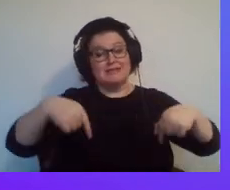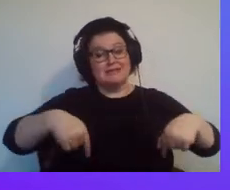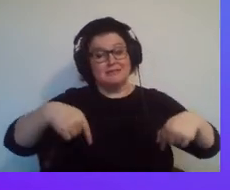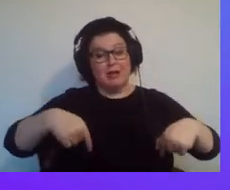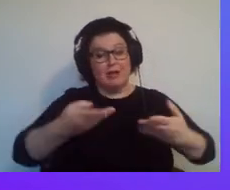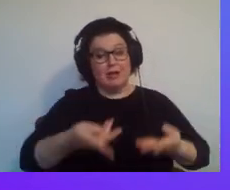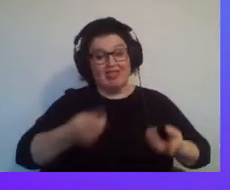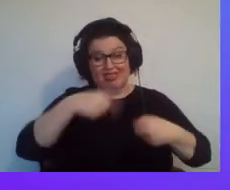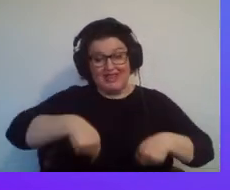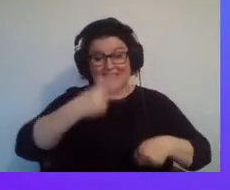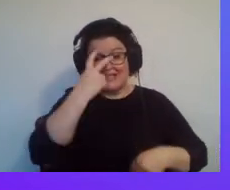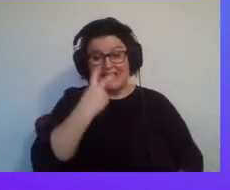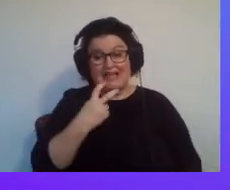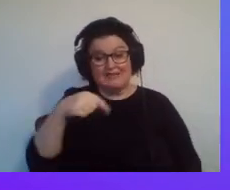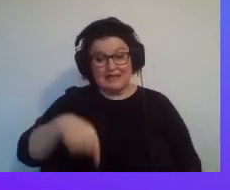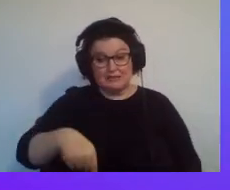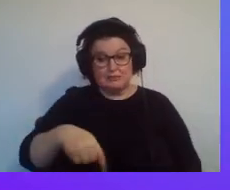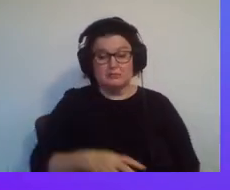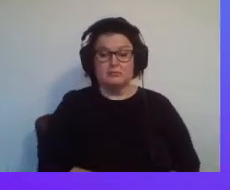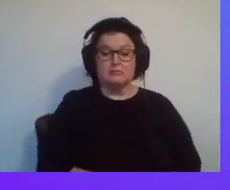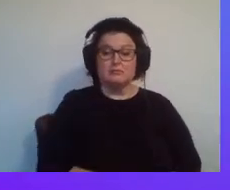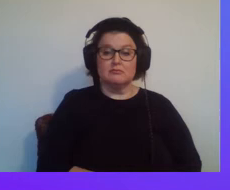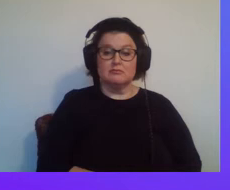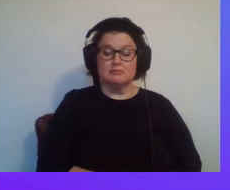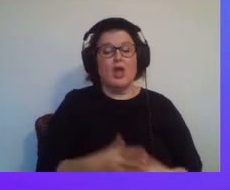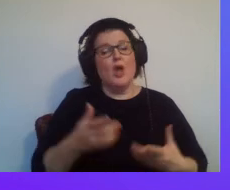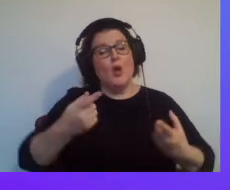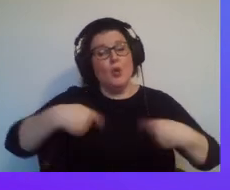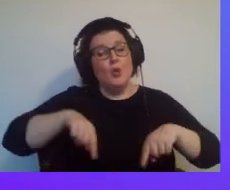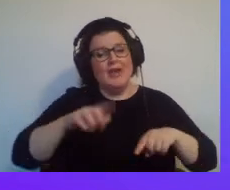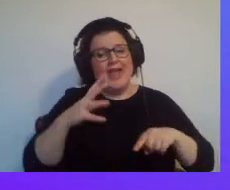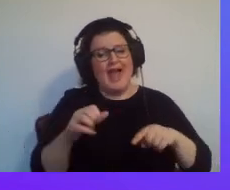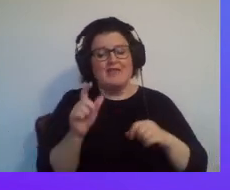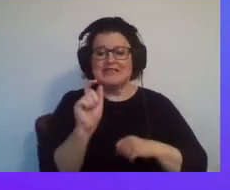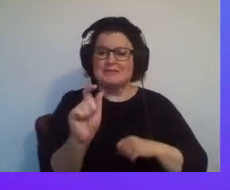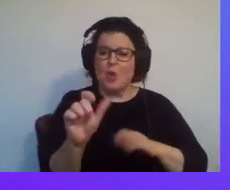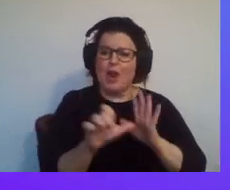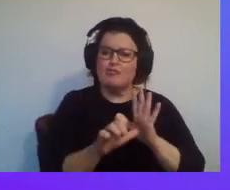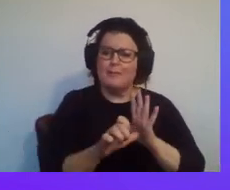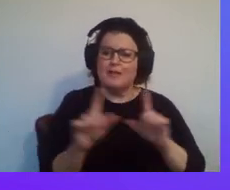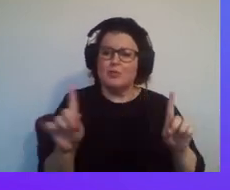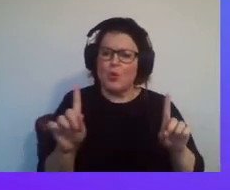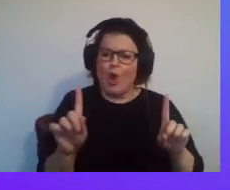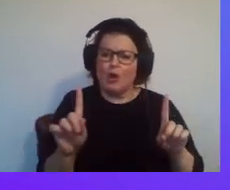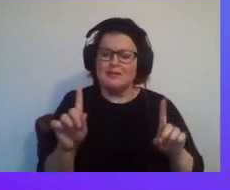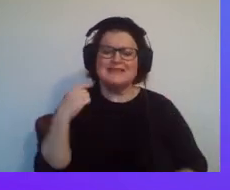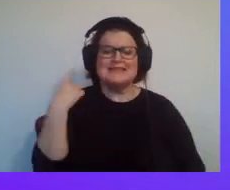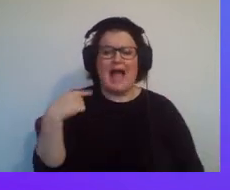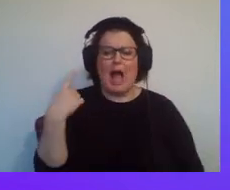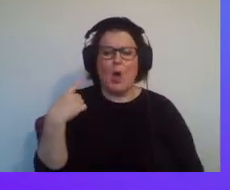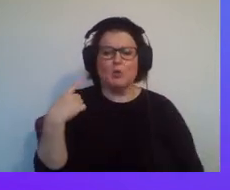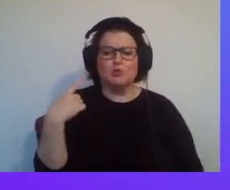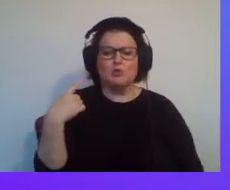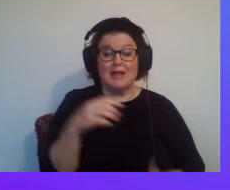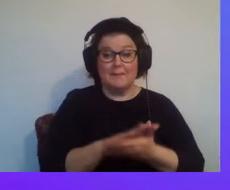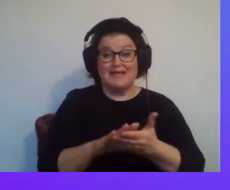problem with the sound. So while we wait for him to be set up with the sound, I'm going to actually hand over to Professor Kevin Fenton and ask